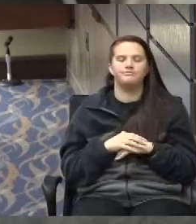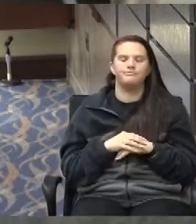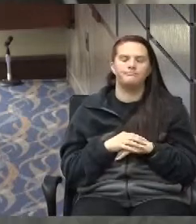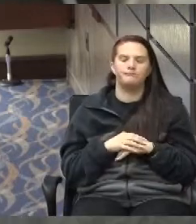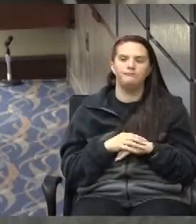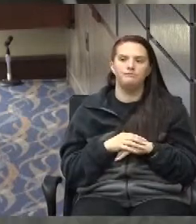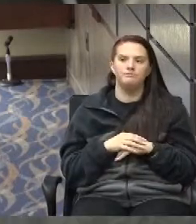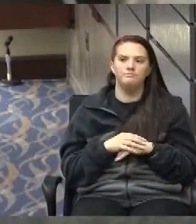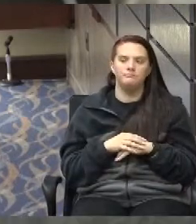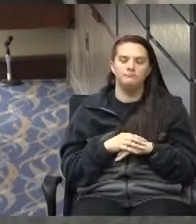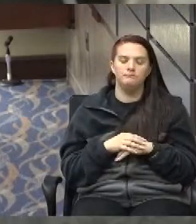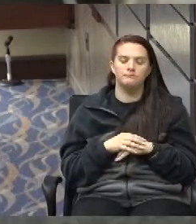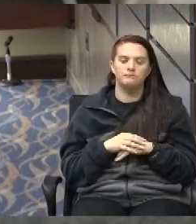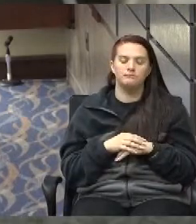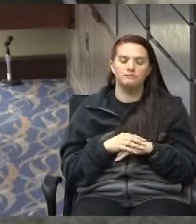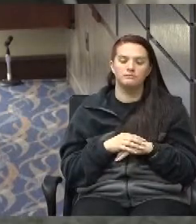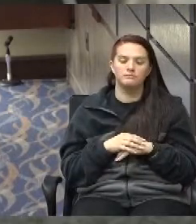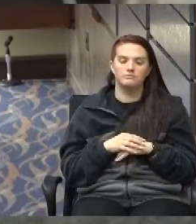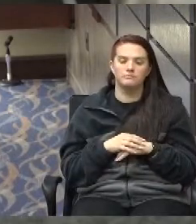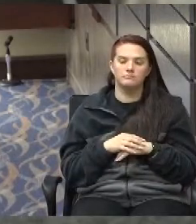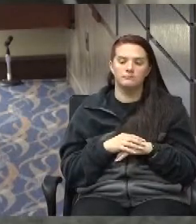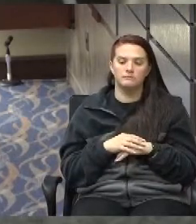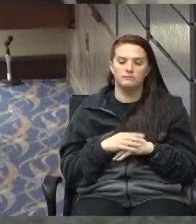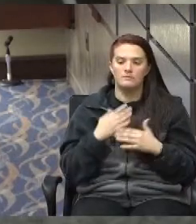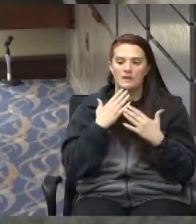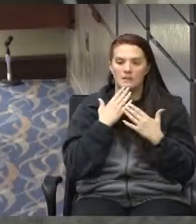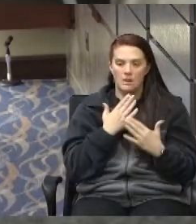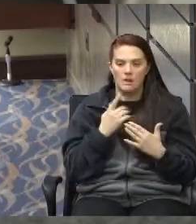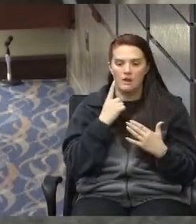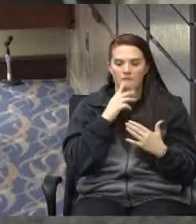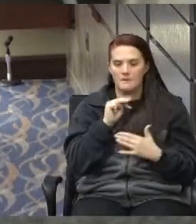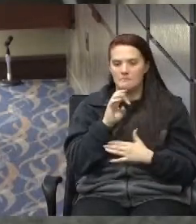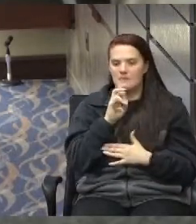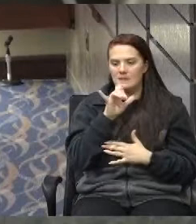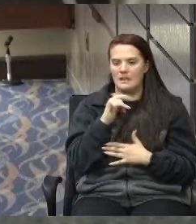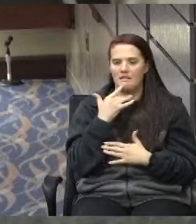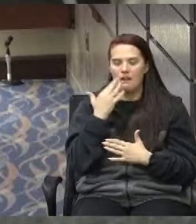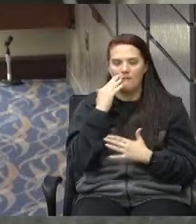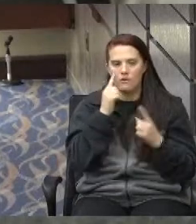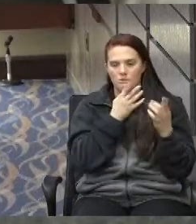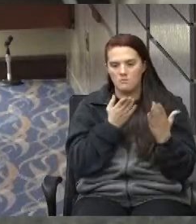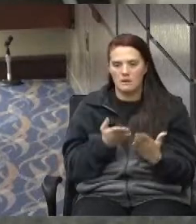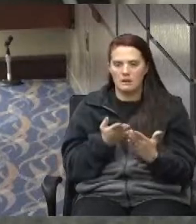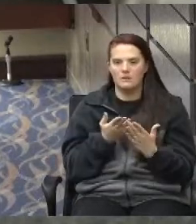And Mr. Ibarra, thank you for bringing Mejorando to Waco.